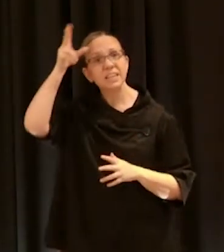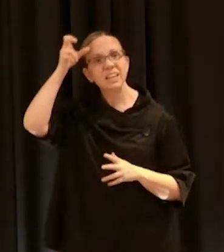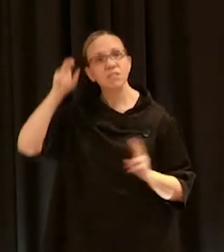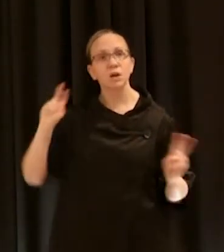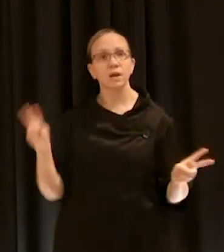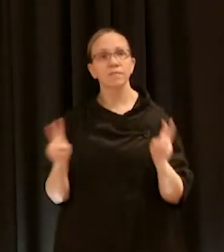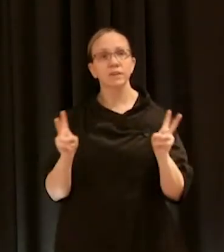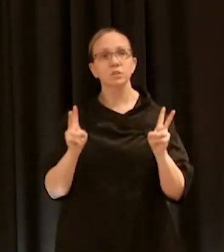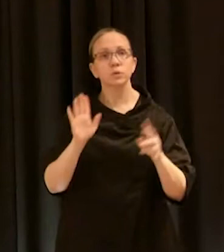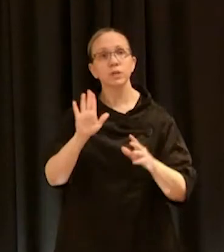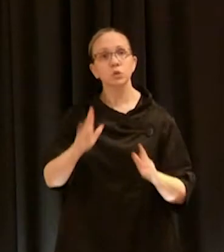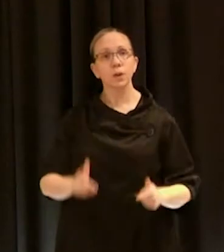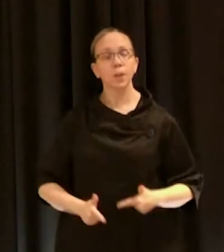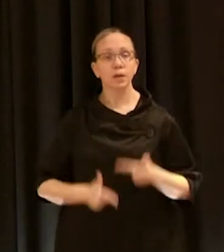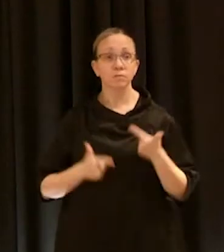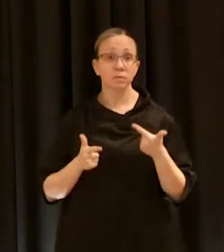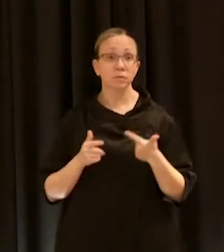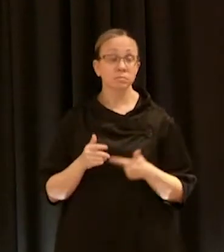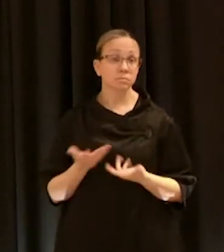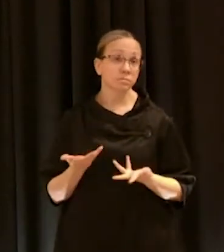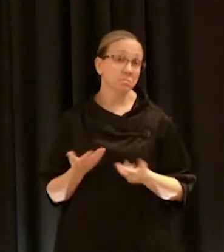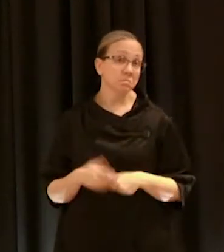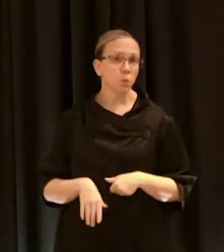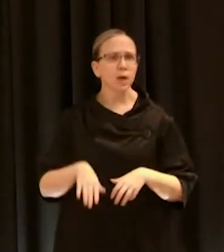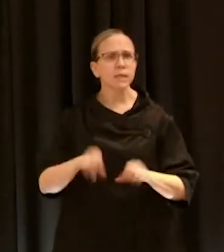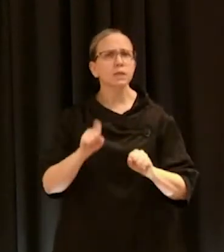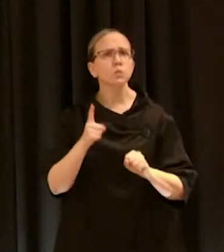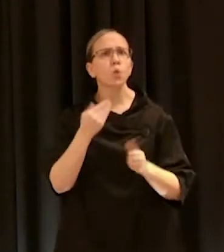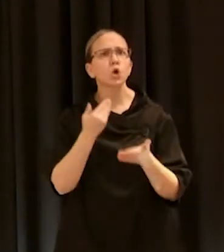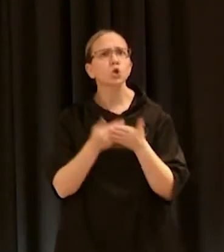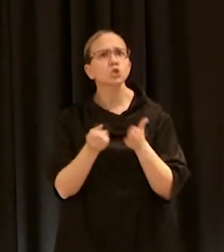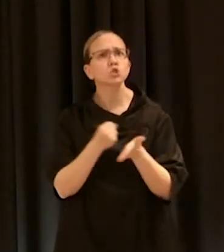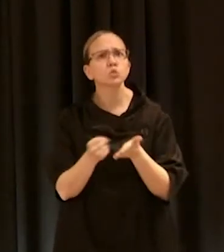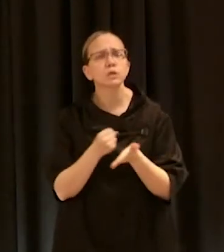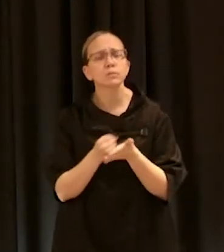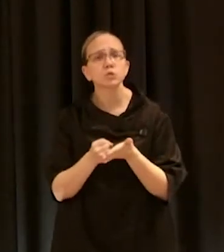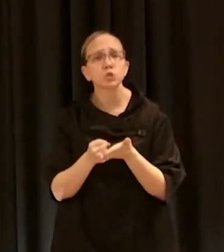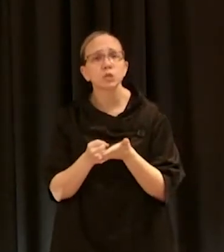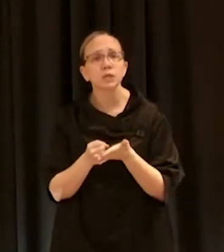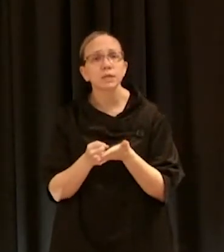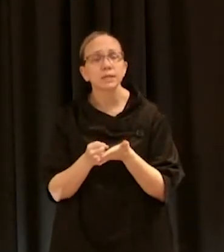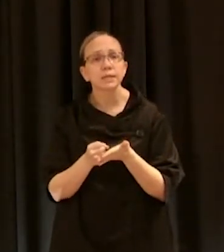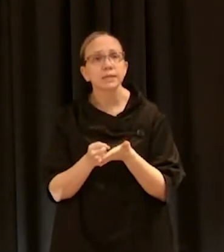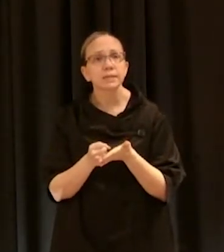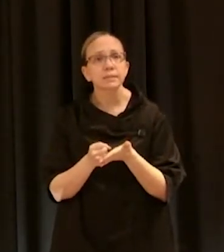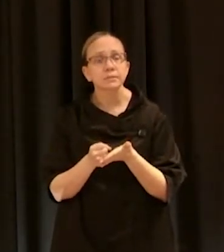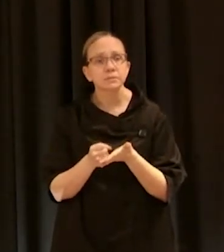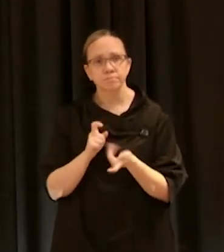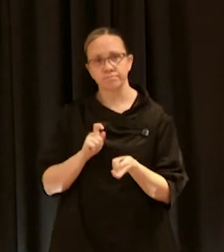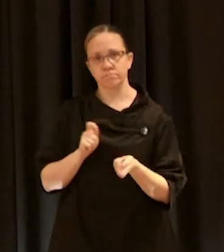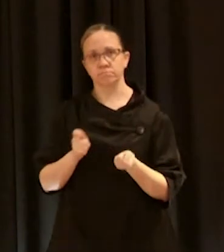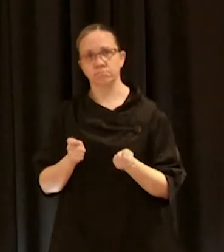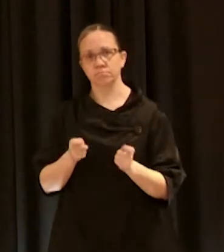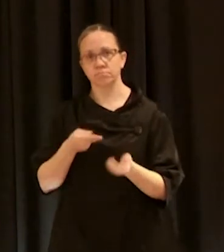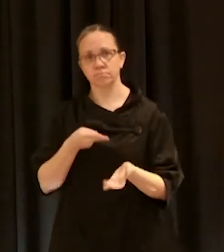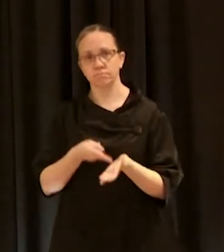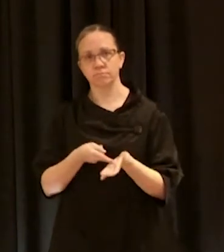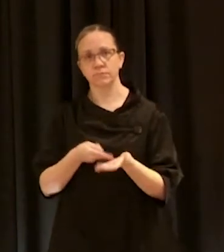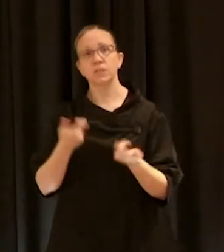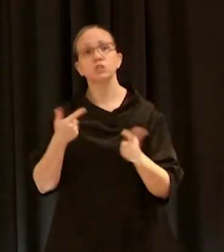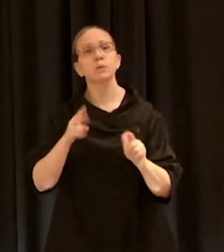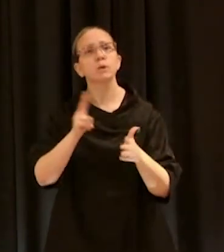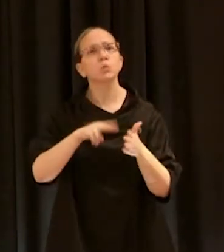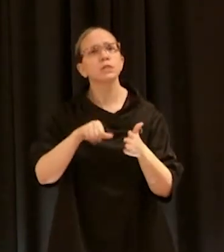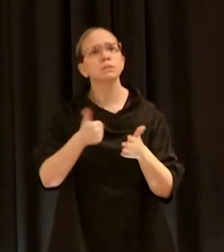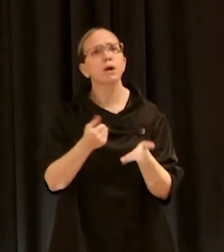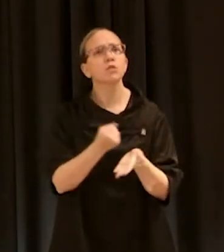life. Well, it only takes about one good verse to shoot a hole in a doctrine. So let me read some